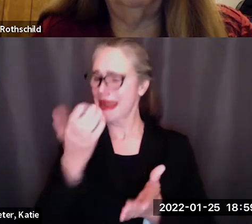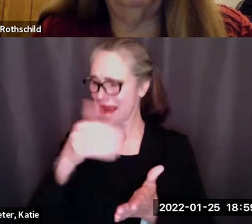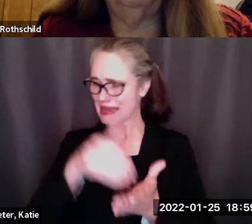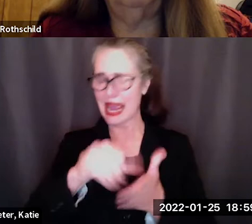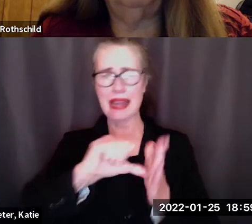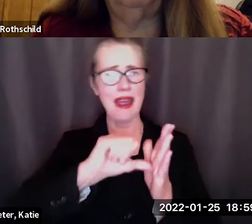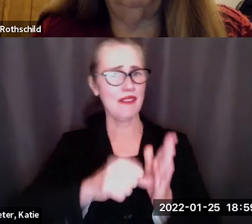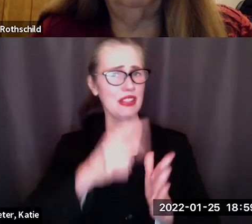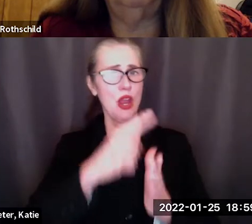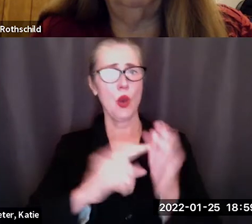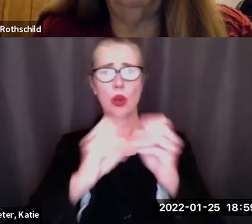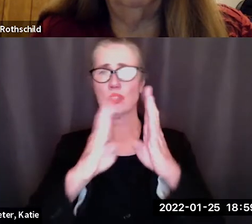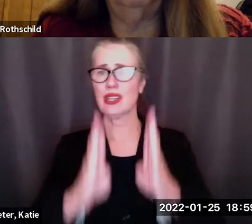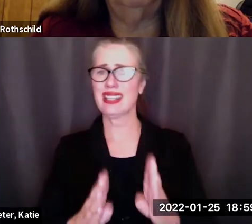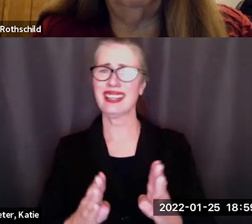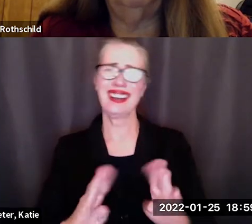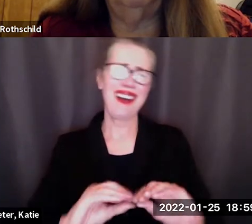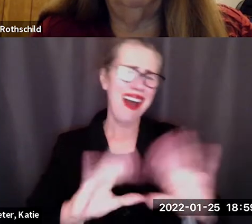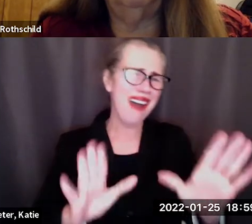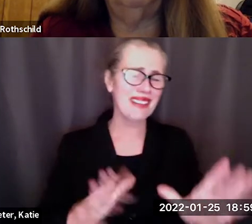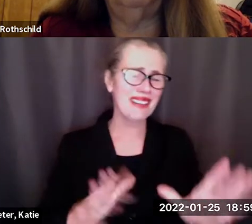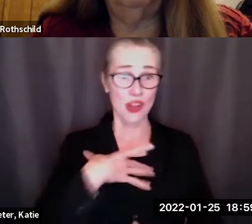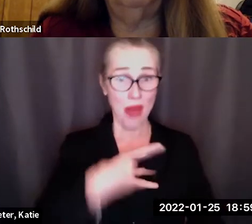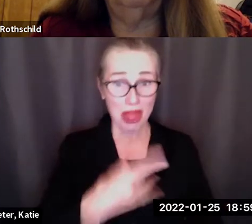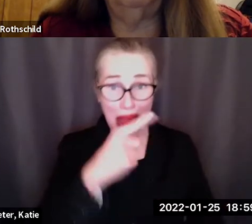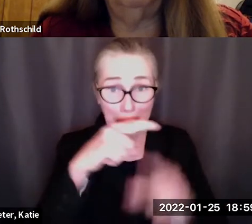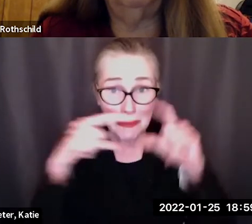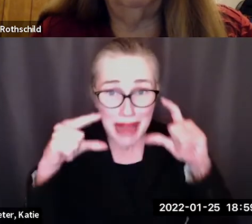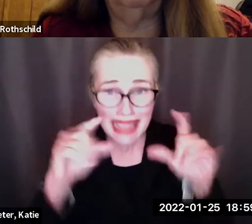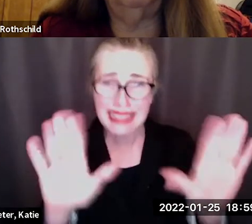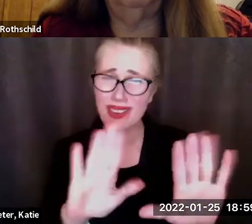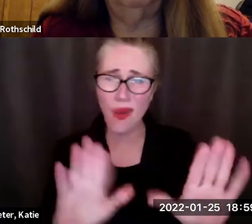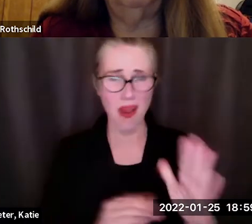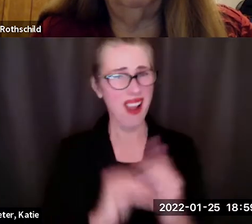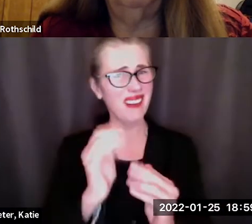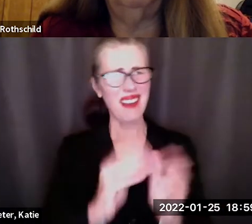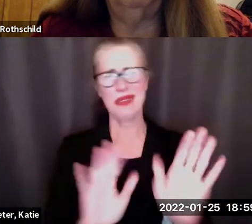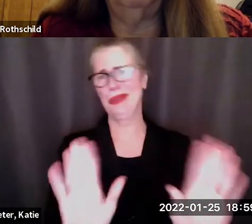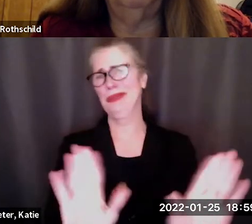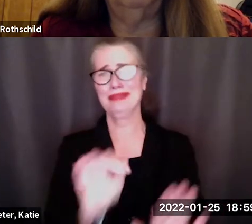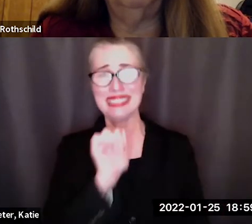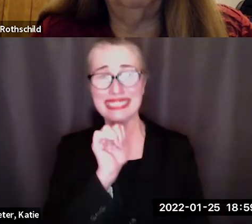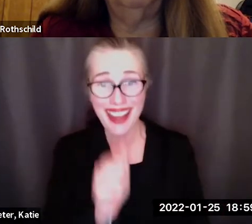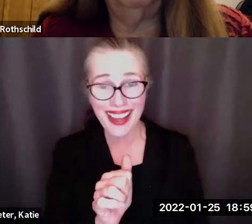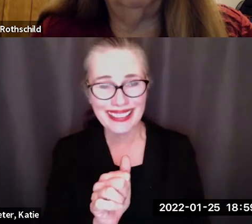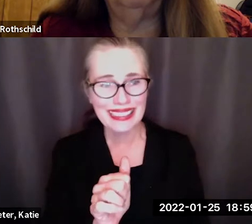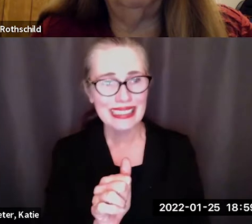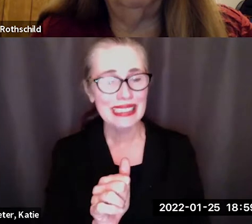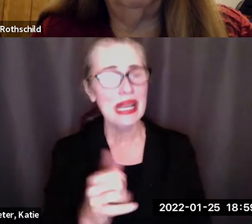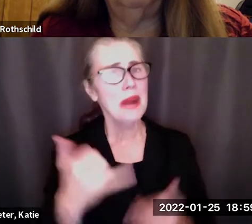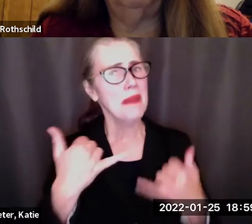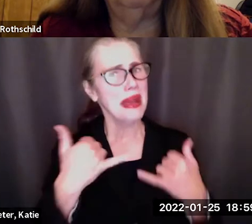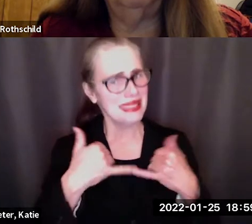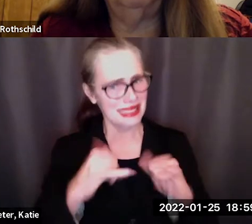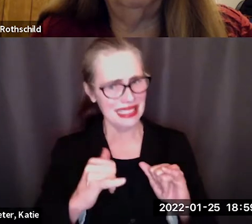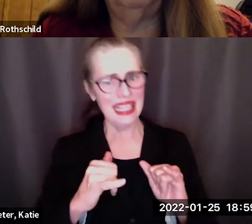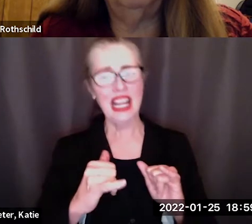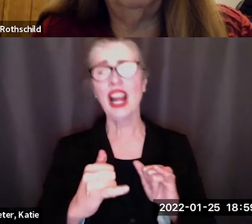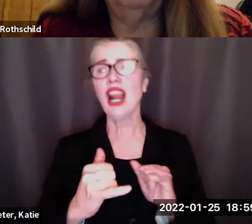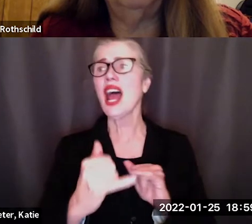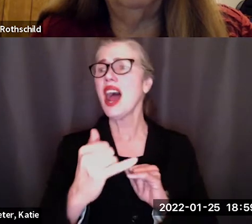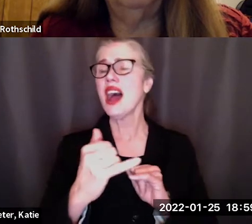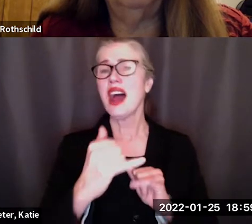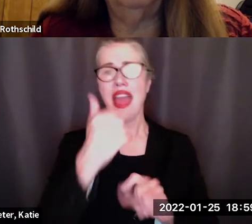obviously no one likes wearing masks they're not that comfortable but i have not met a student or seen a